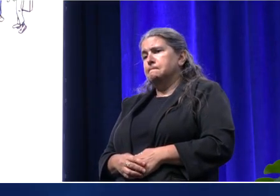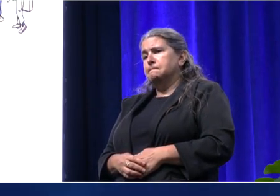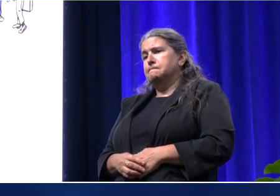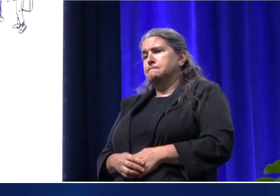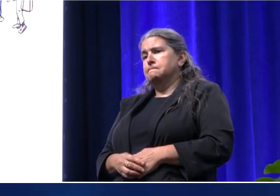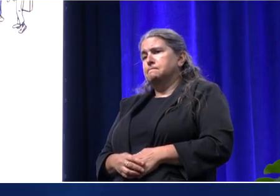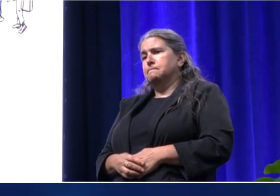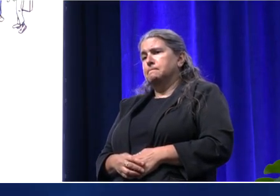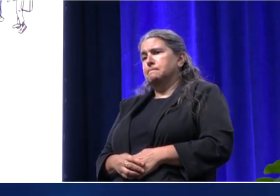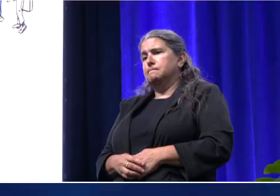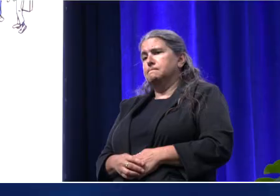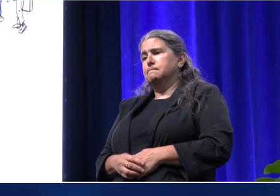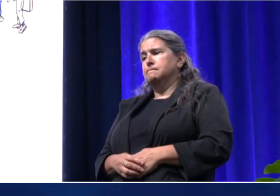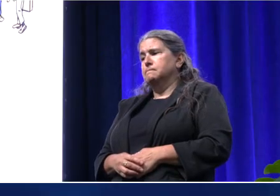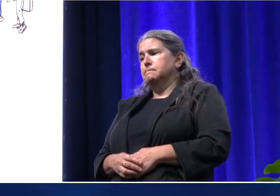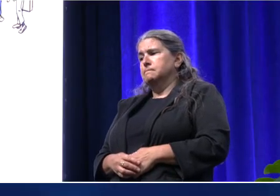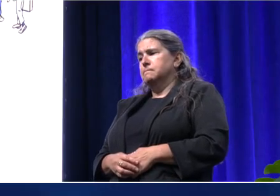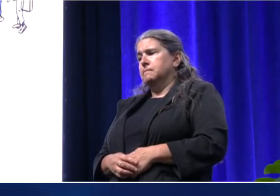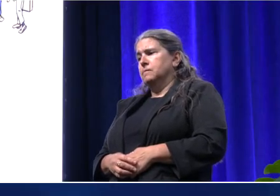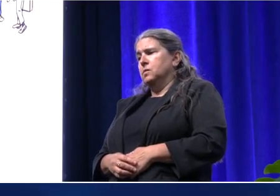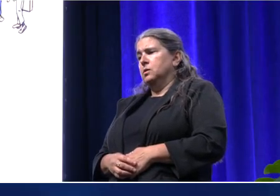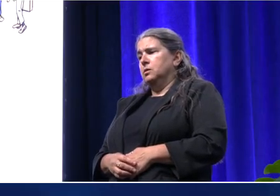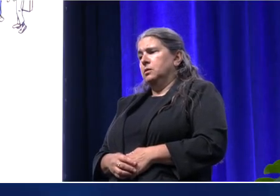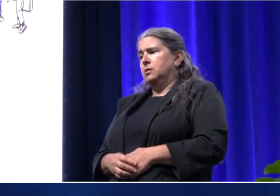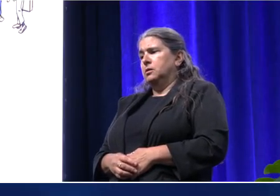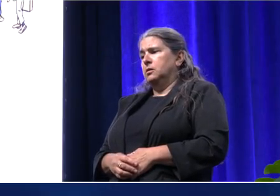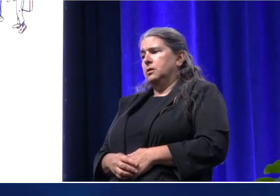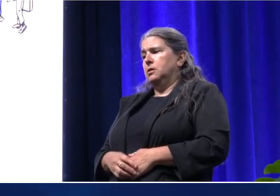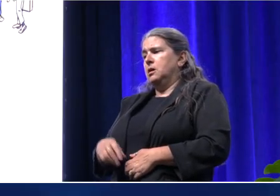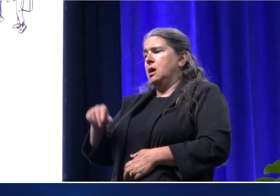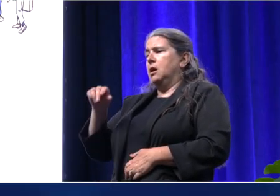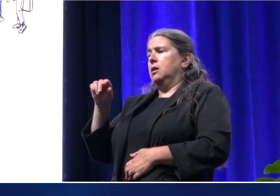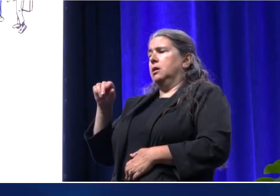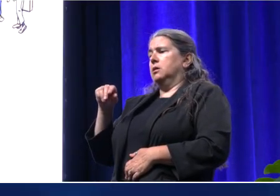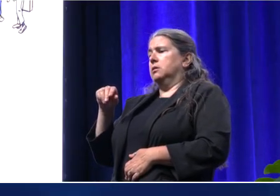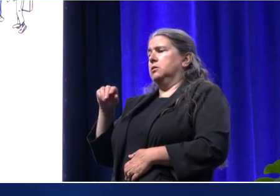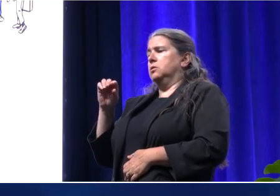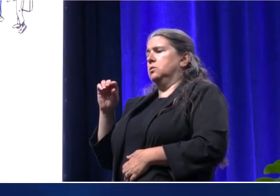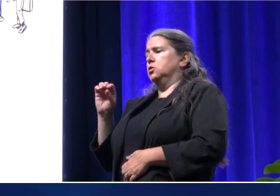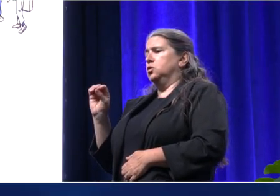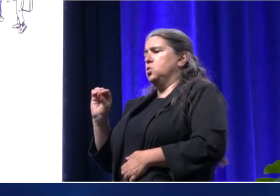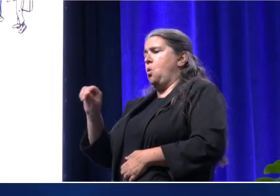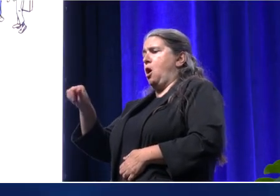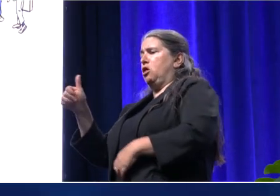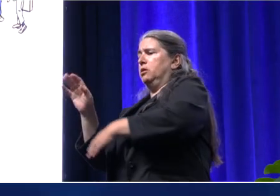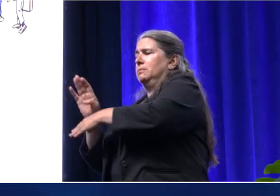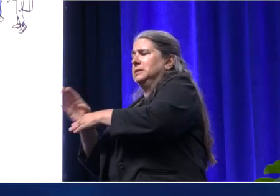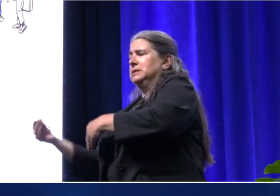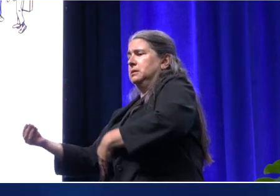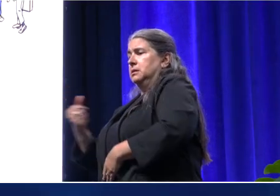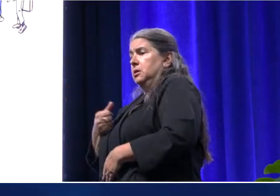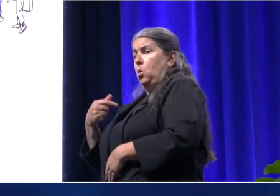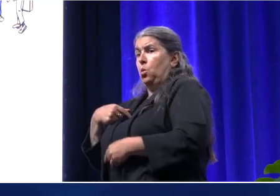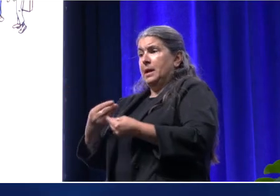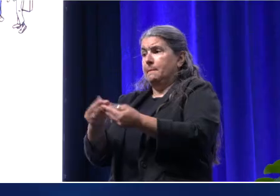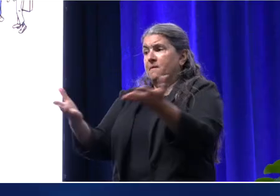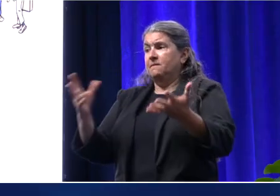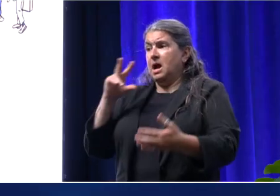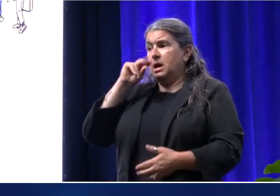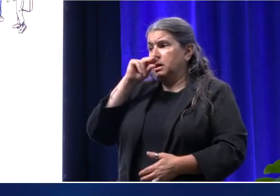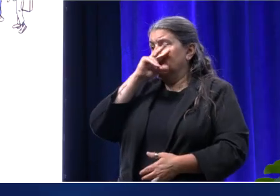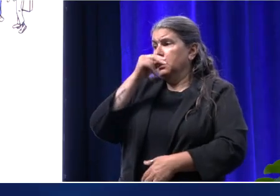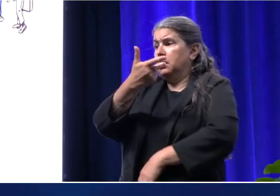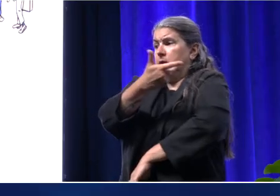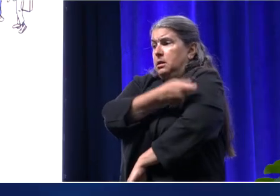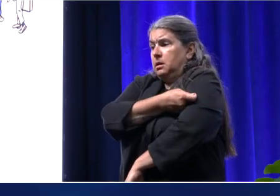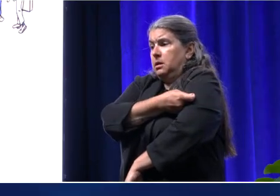not accept any industry funding. So our projects at the Opioid Data Lab fall into three categories: theory, practice, and lived